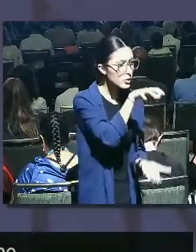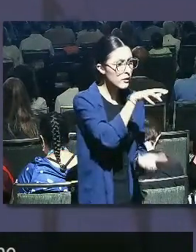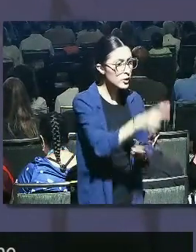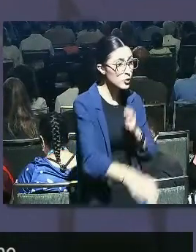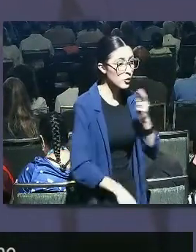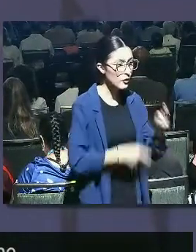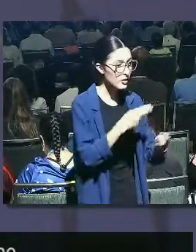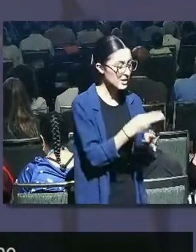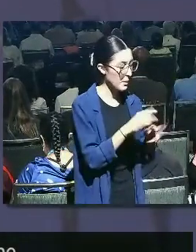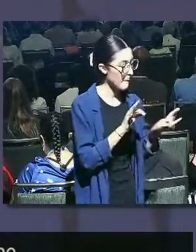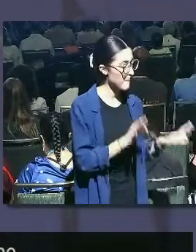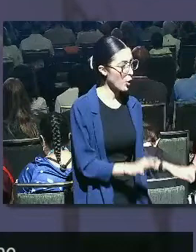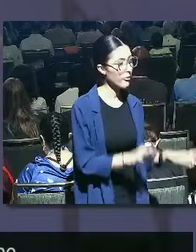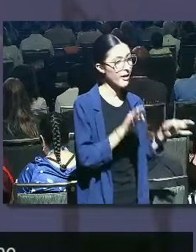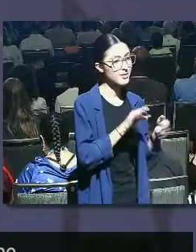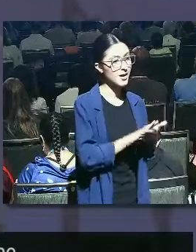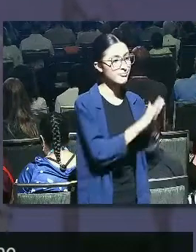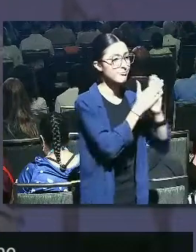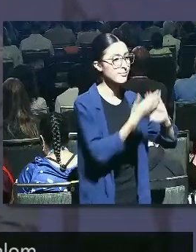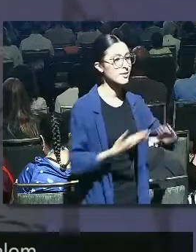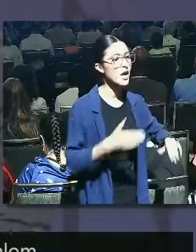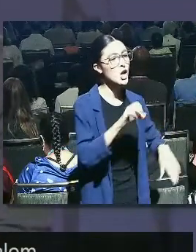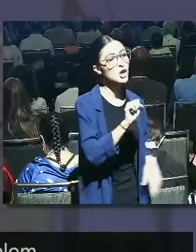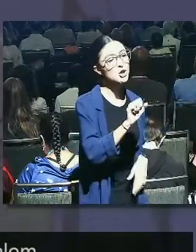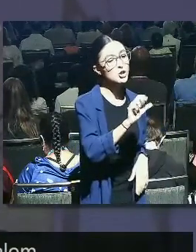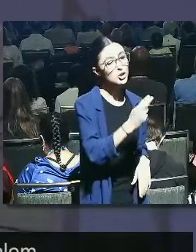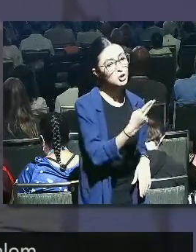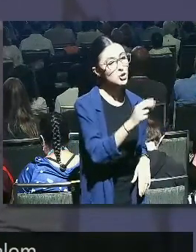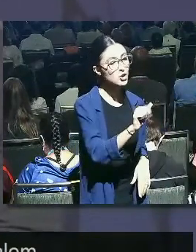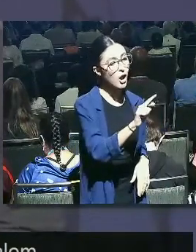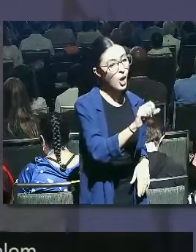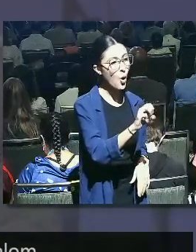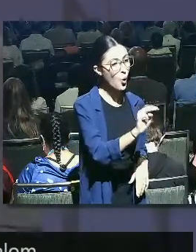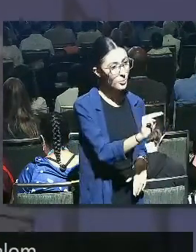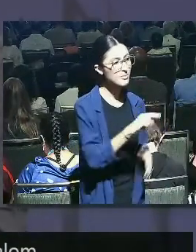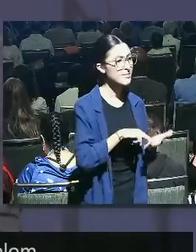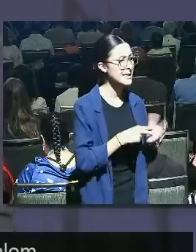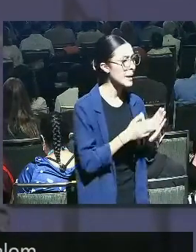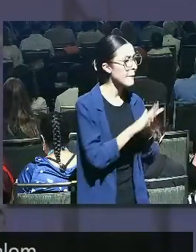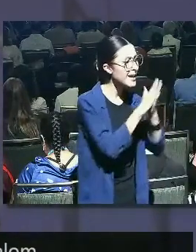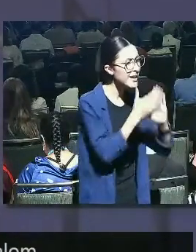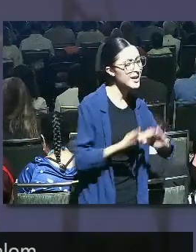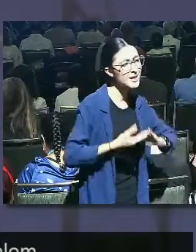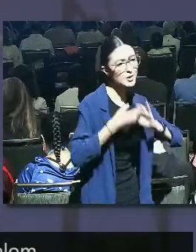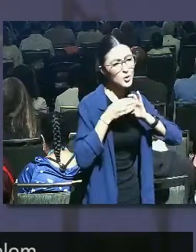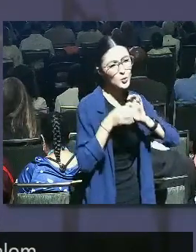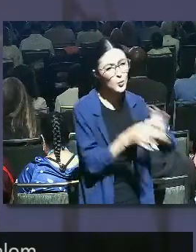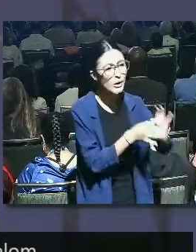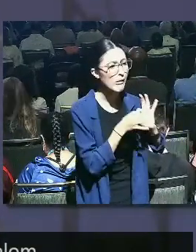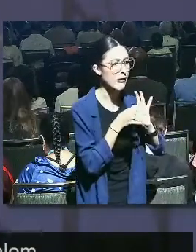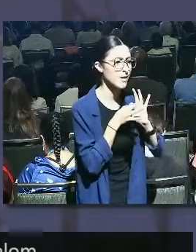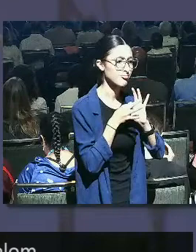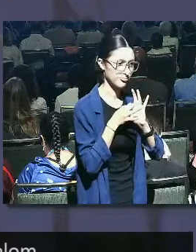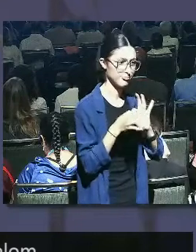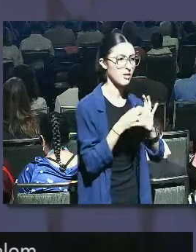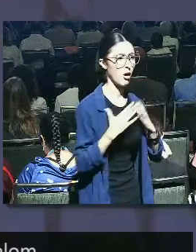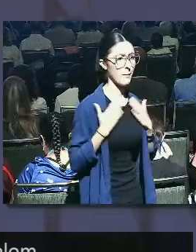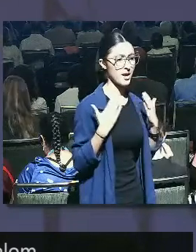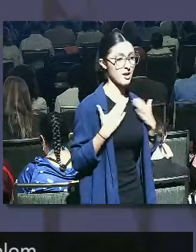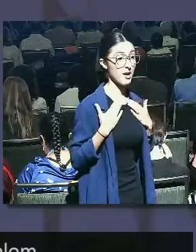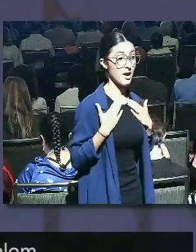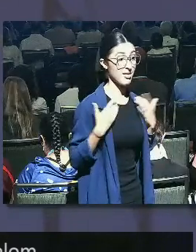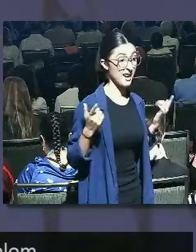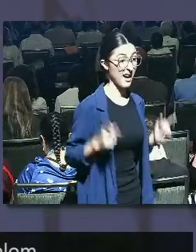of shalom, of peace, of love, of harmony, and unity. And then we came